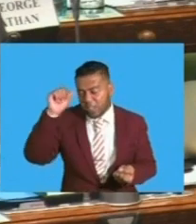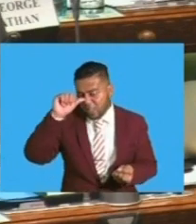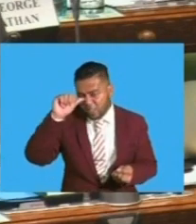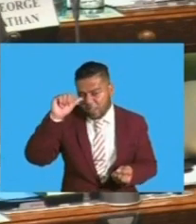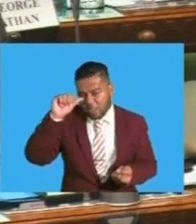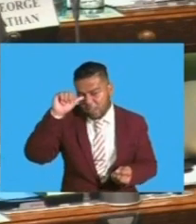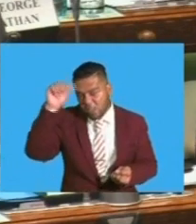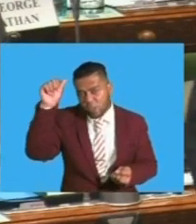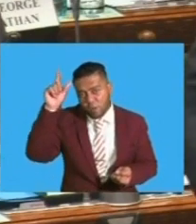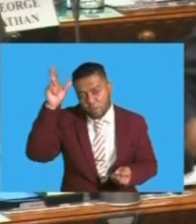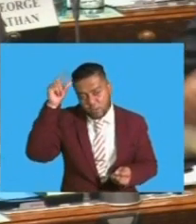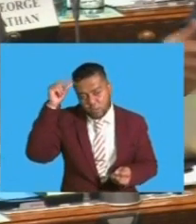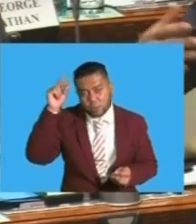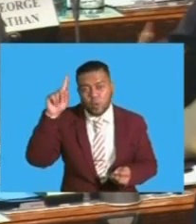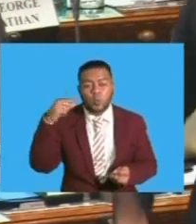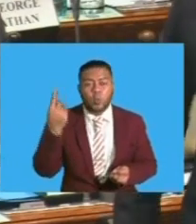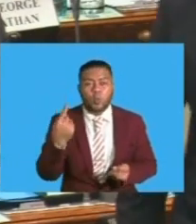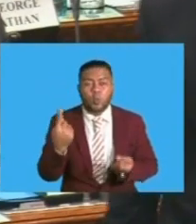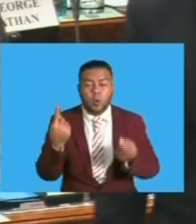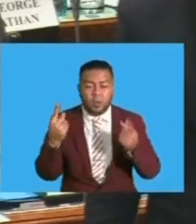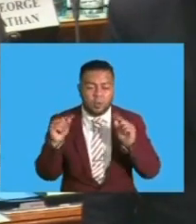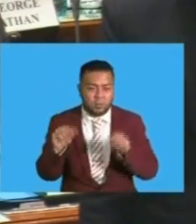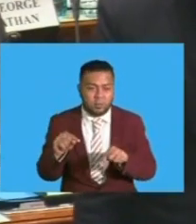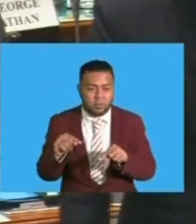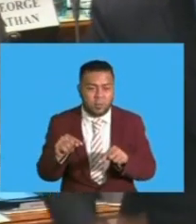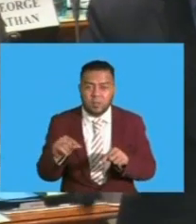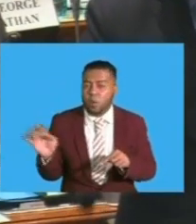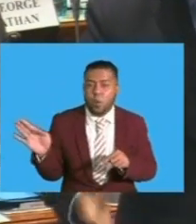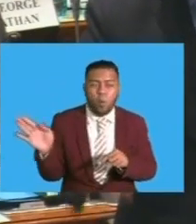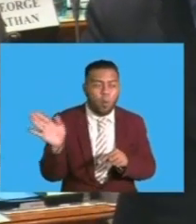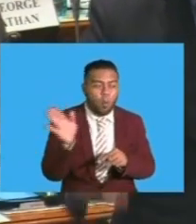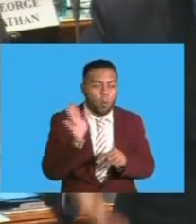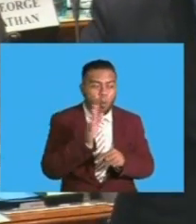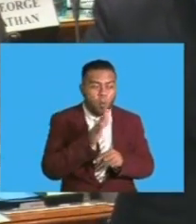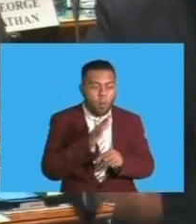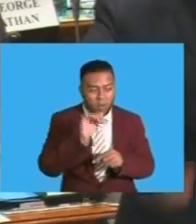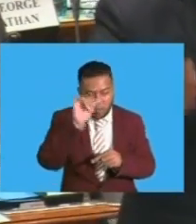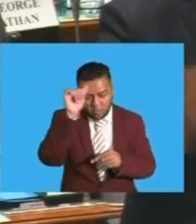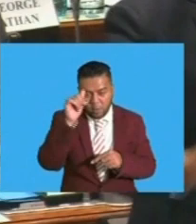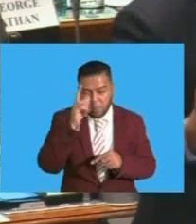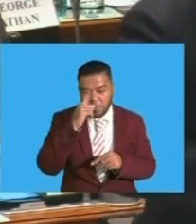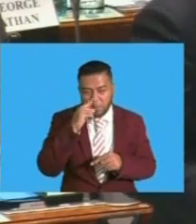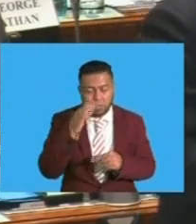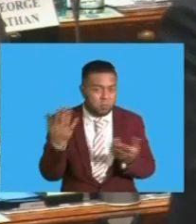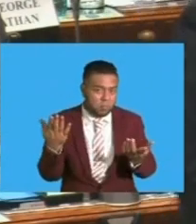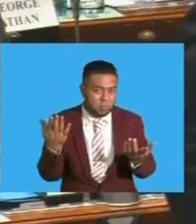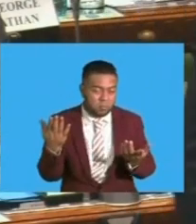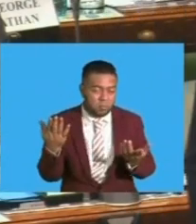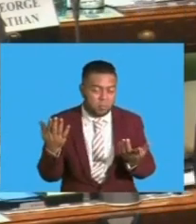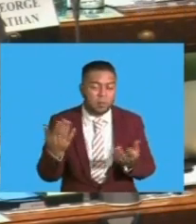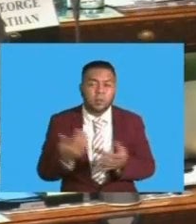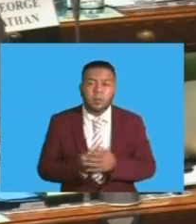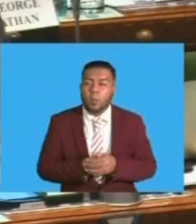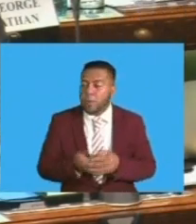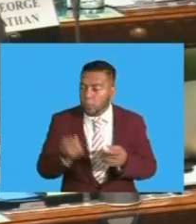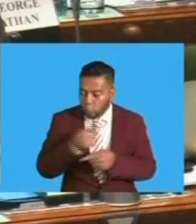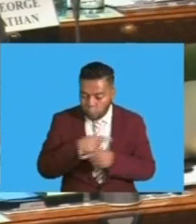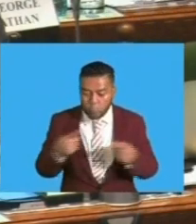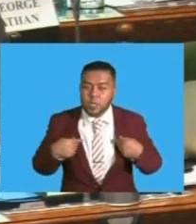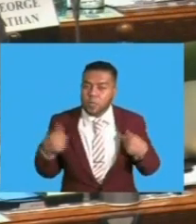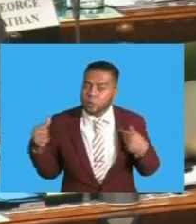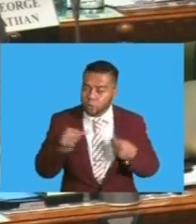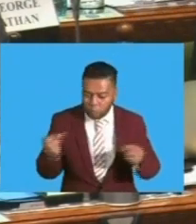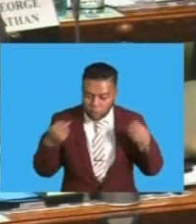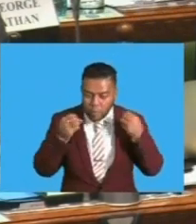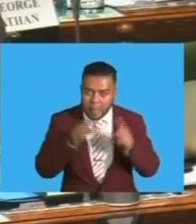too. There's prejudice all around us. We as leaders, however, have to show the way. That's